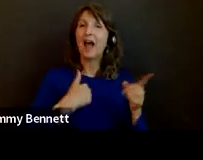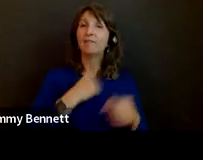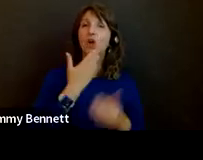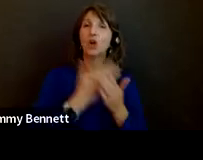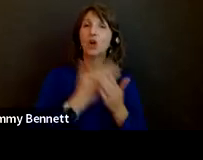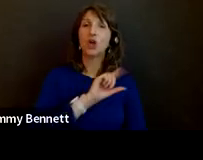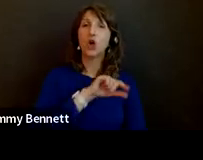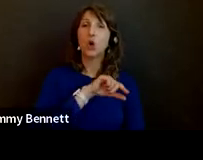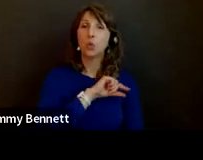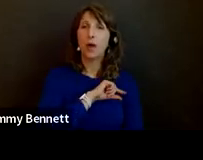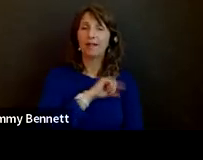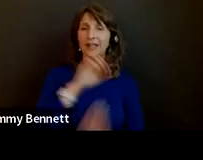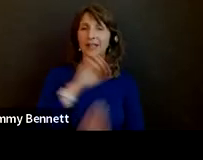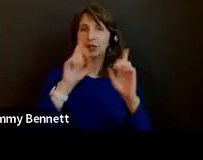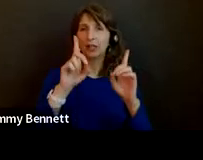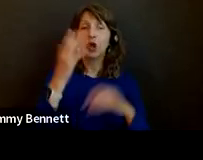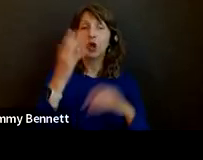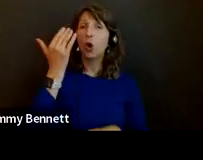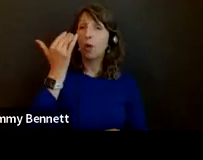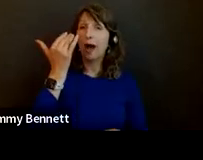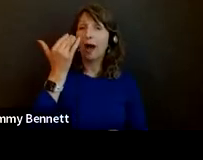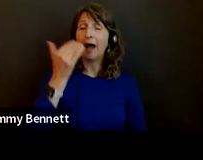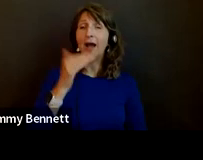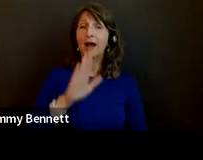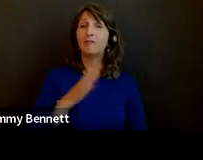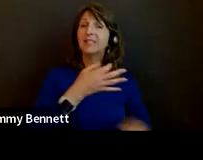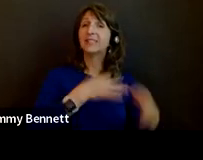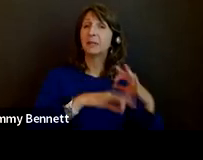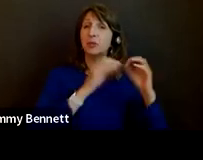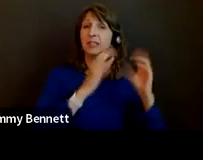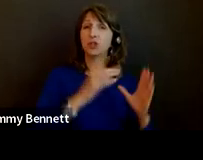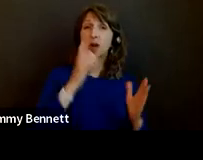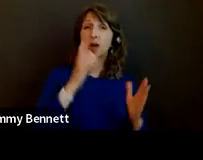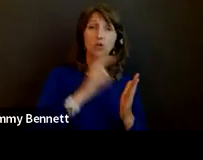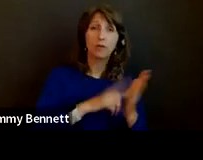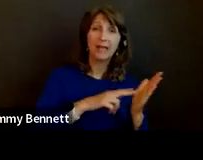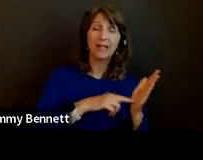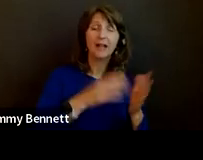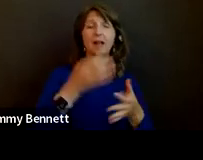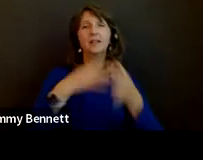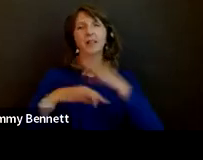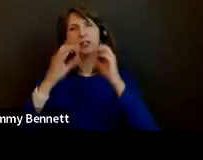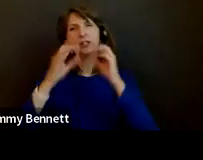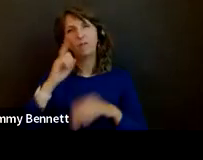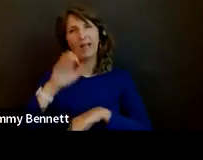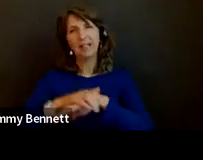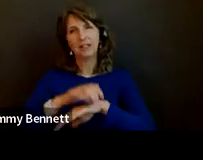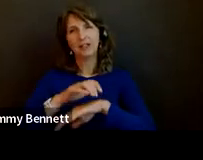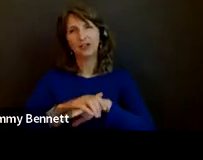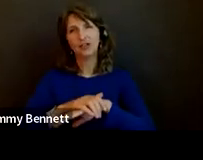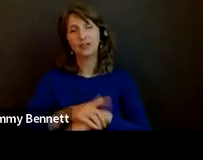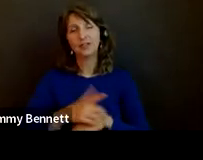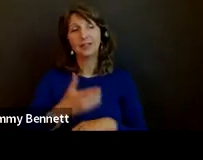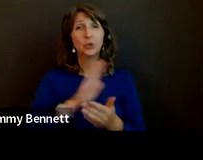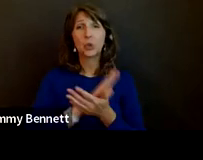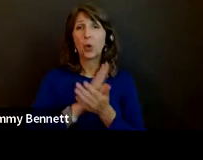reading and English. Due to no fault of their own, the school had been trying to find a teacher, but they had not had one. And so